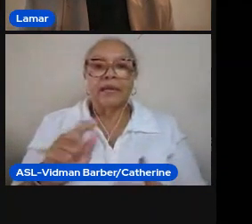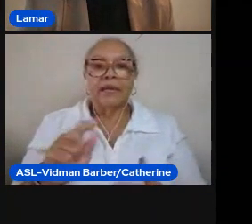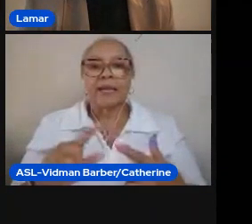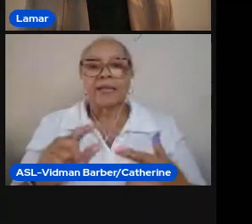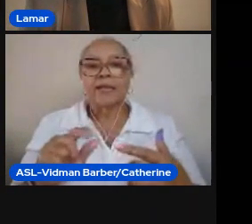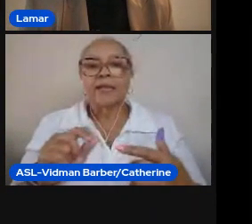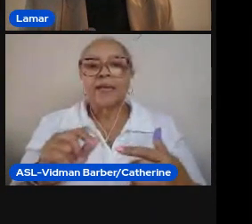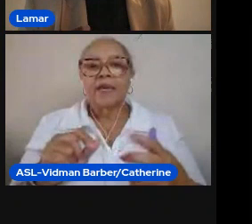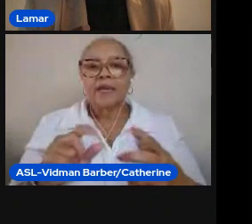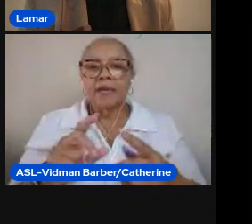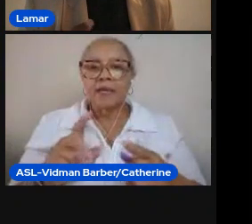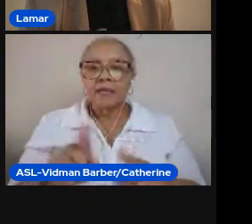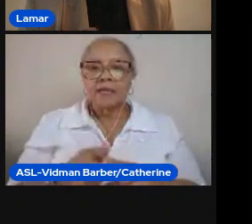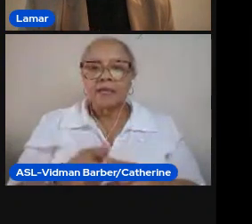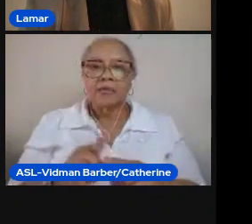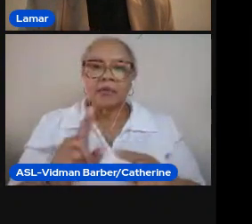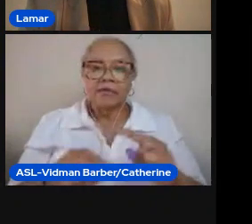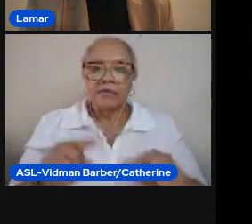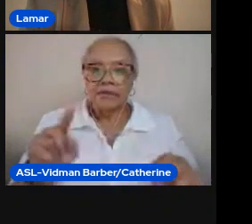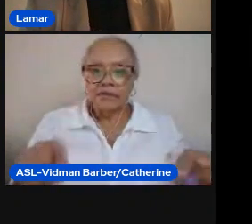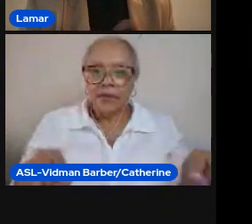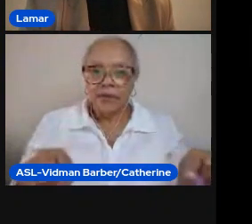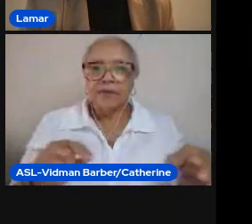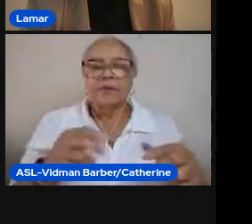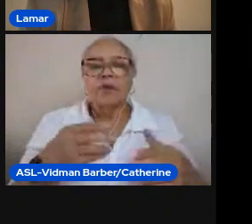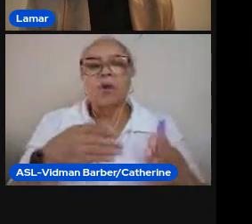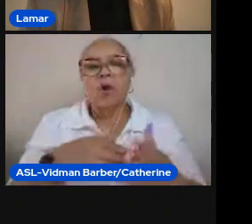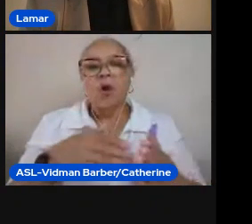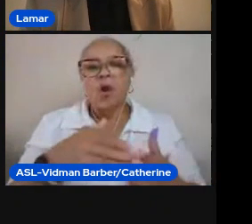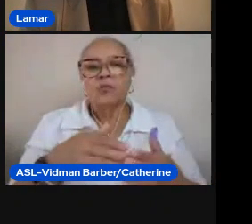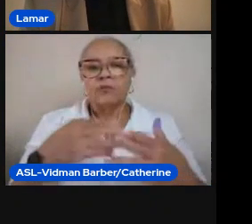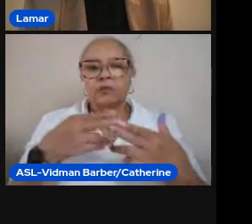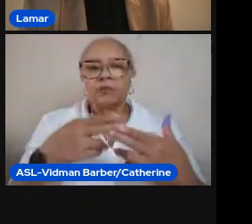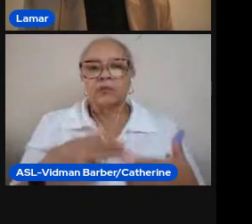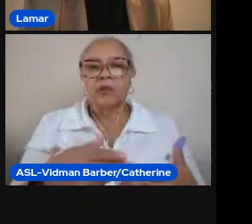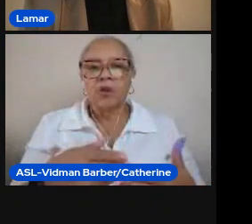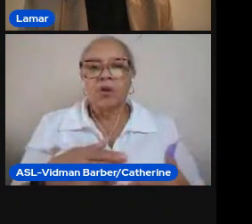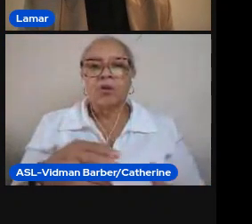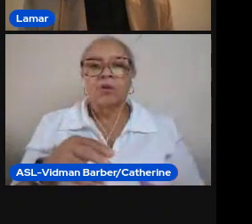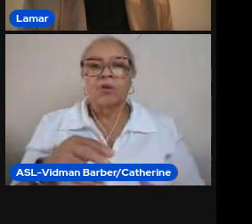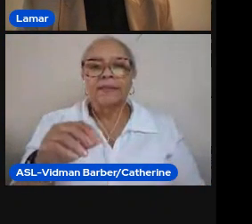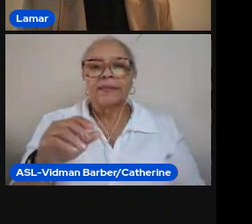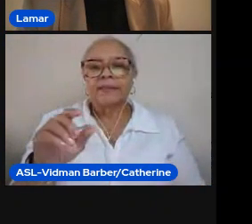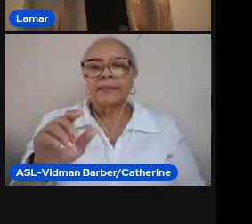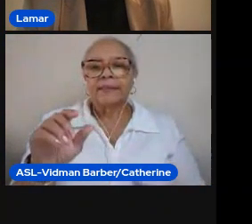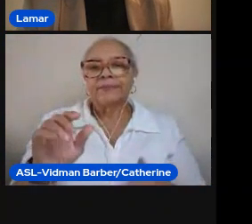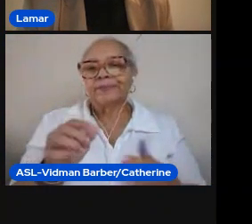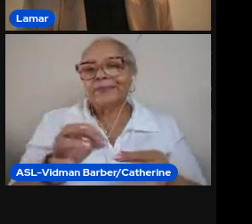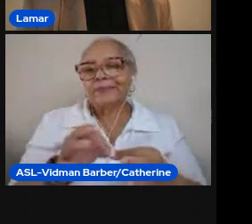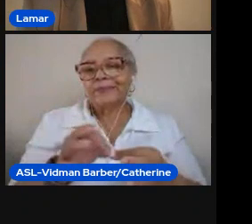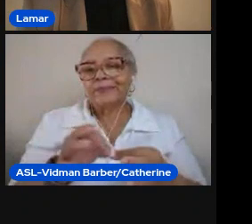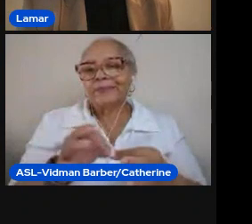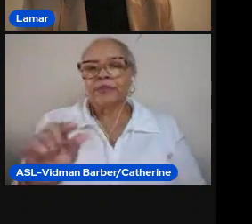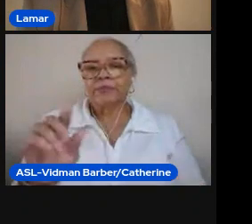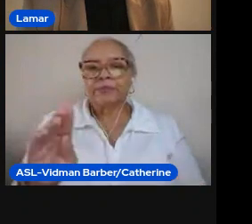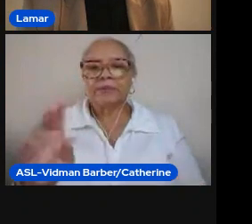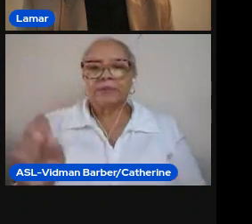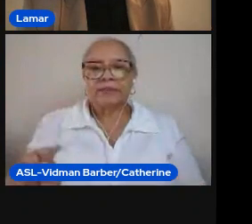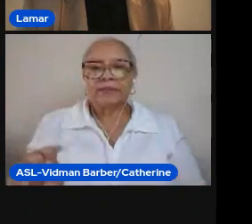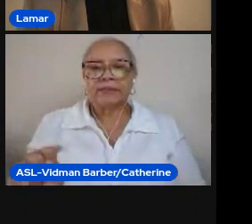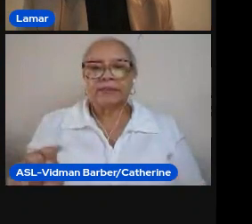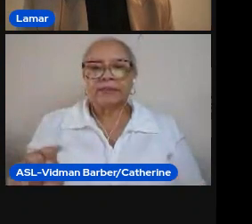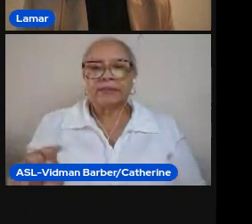virulent pathogen. It is often called group B strep or simply GBS, and it is a gram-positive